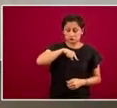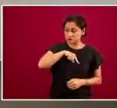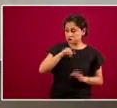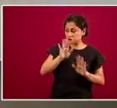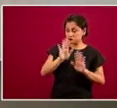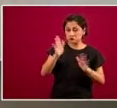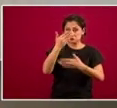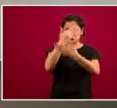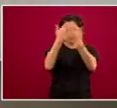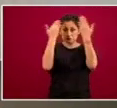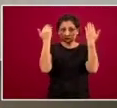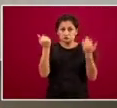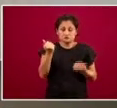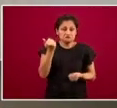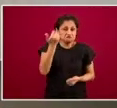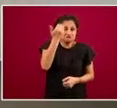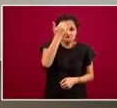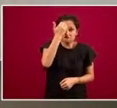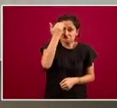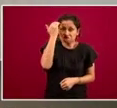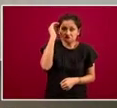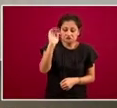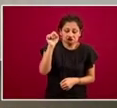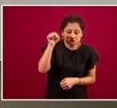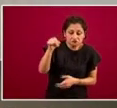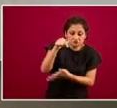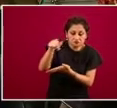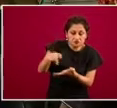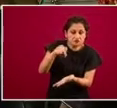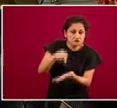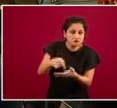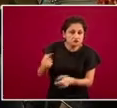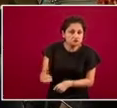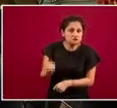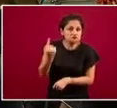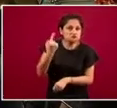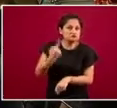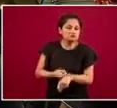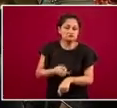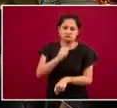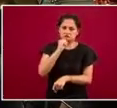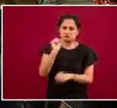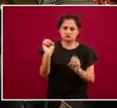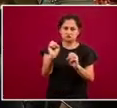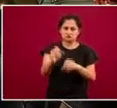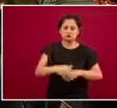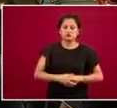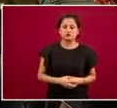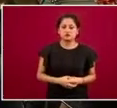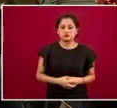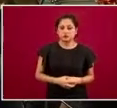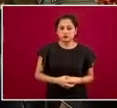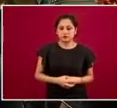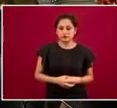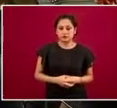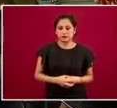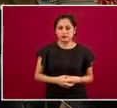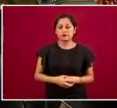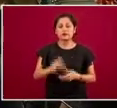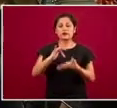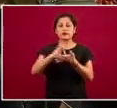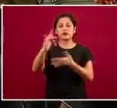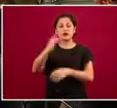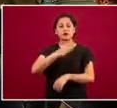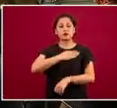So far, we don't know of any positive cases, confirmed cases of COVID-19 in migration